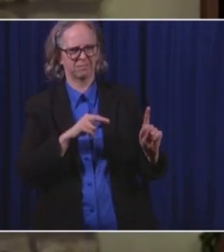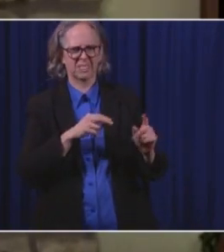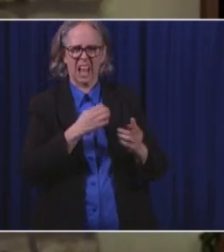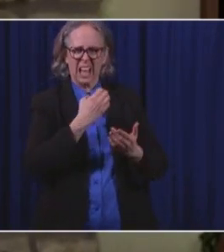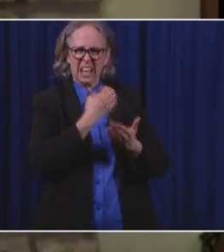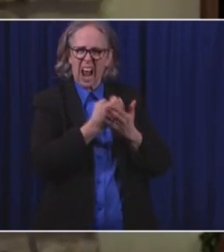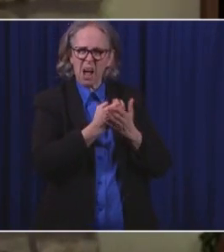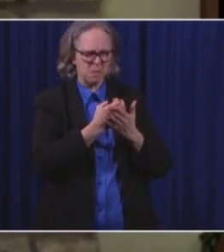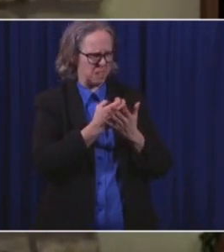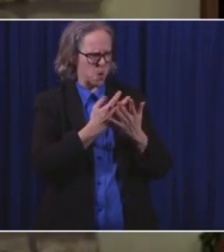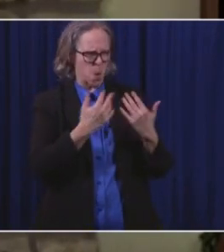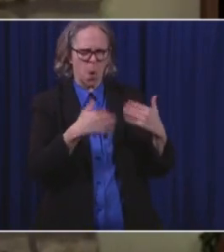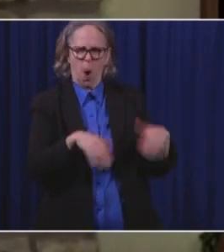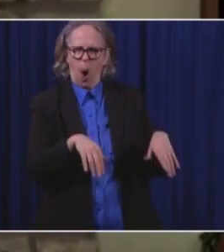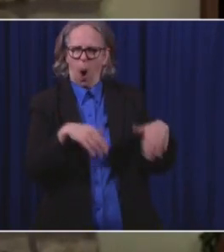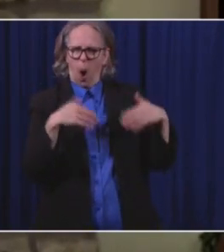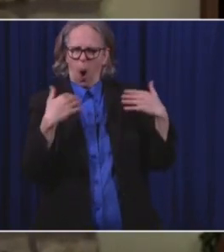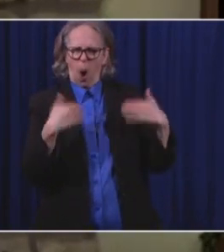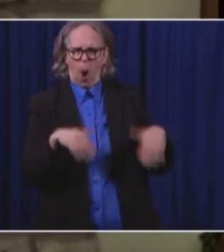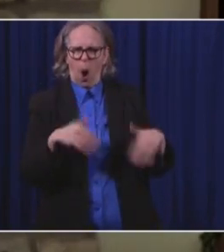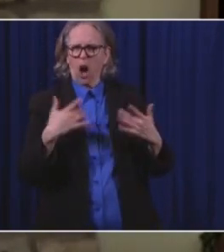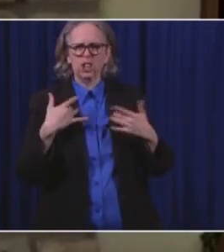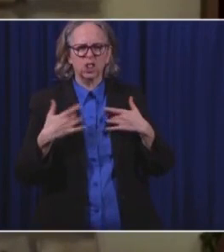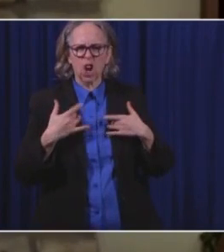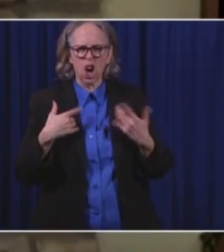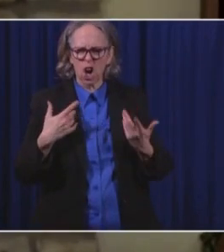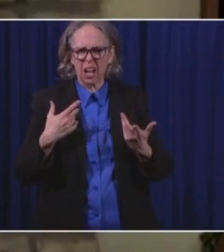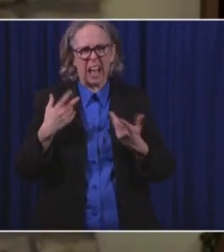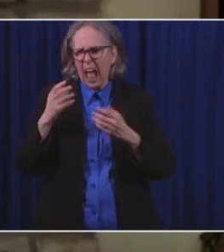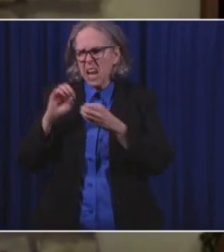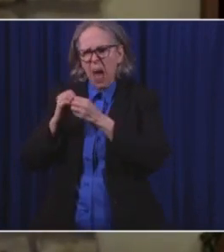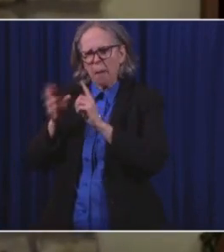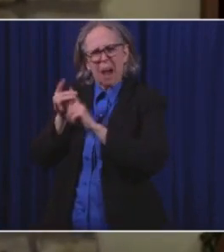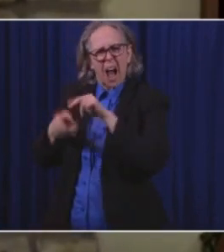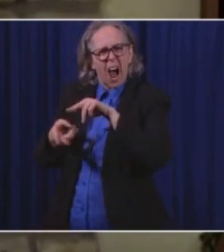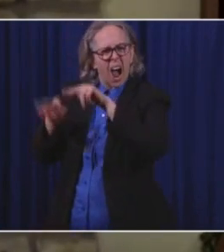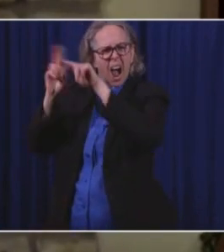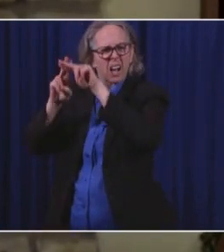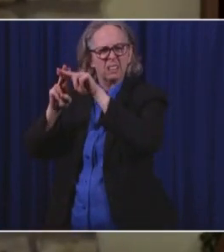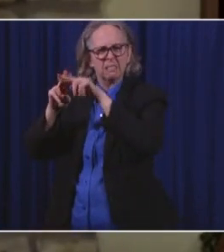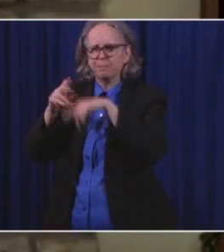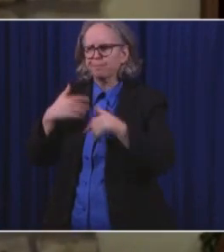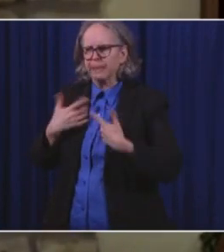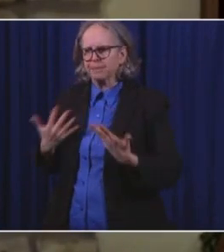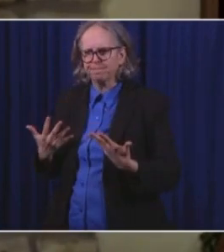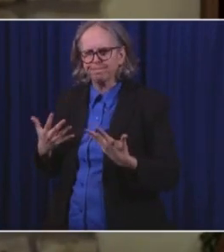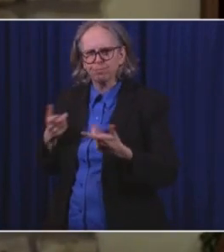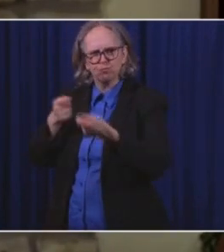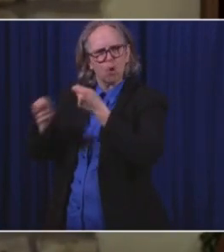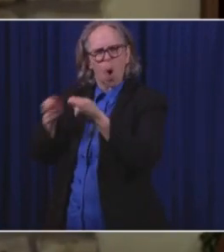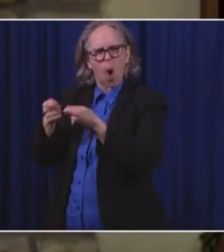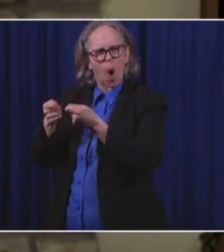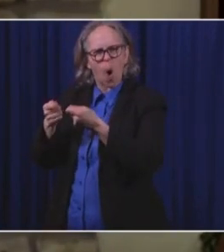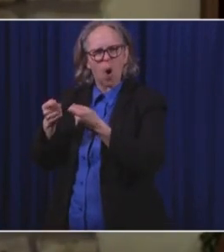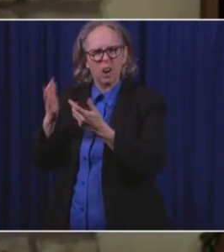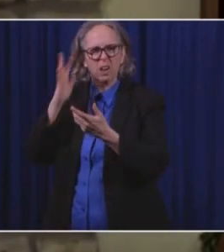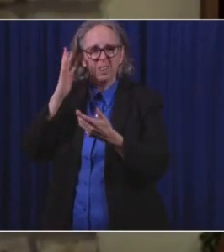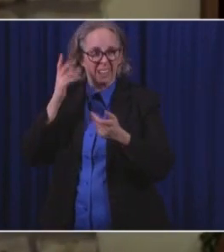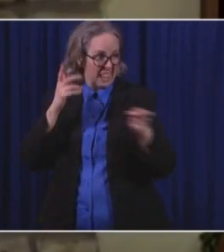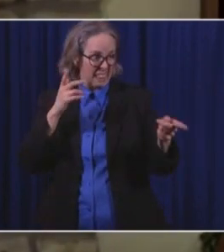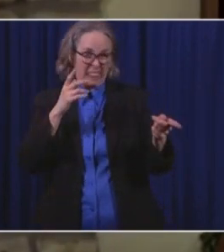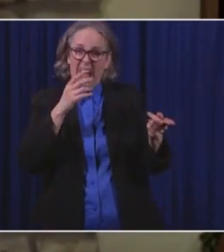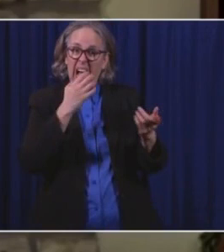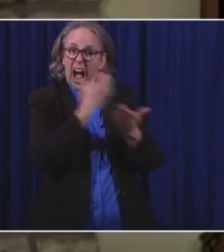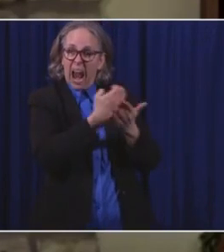view, is a virus flaming up totally out of control. We cannot allow that to happen. And so there will be many